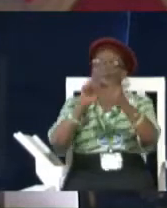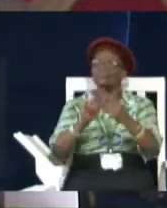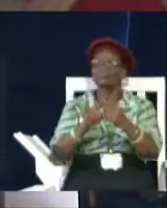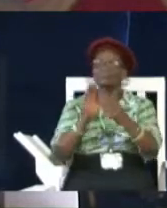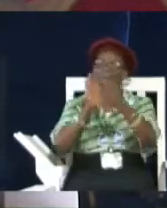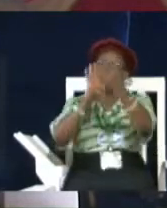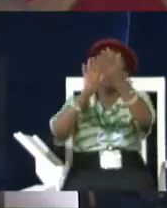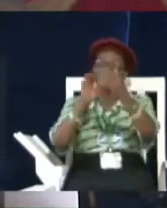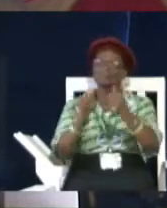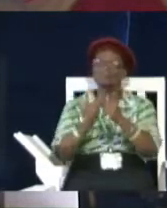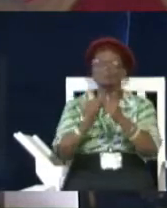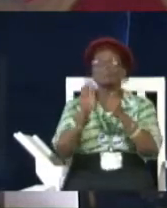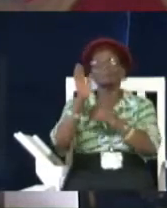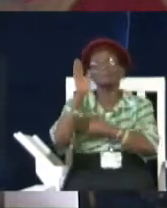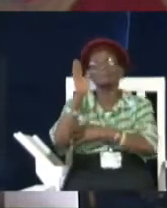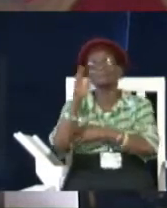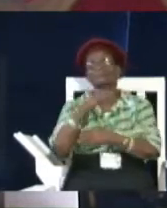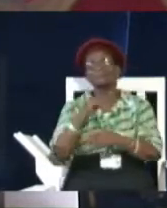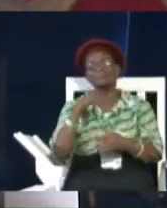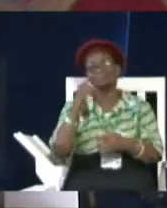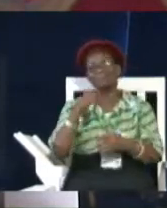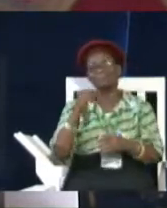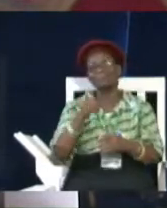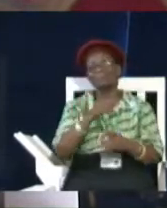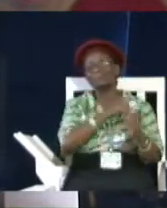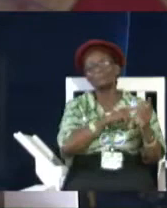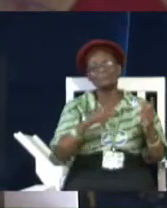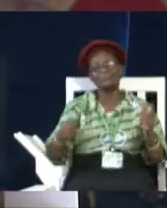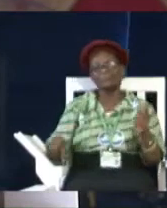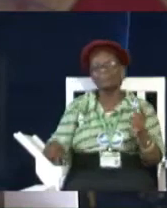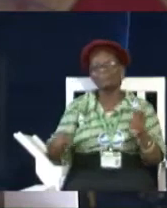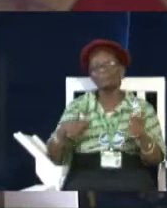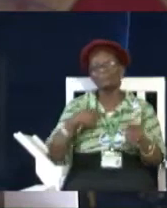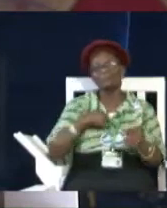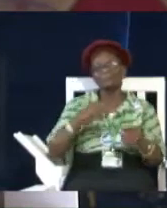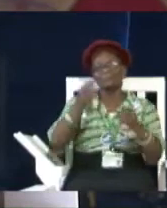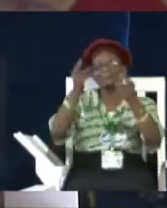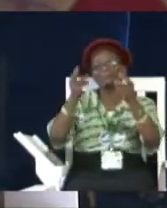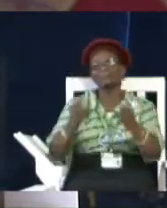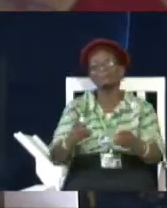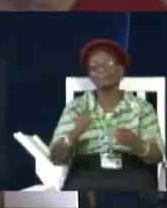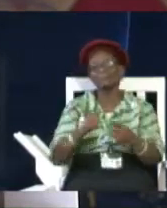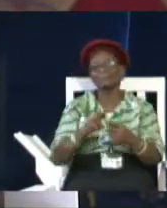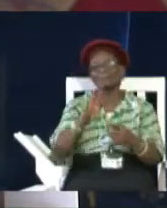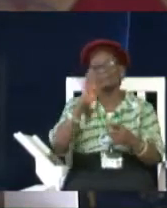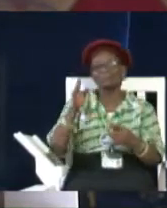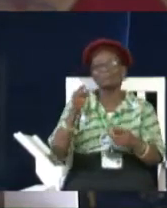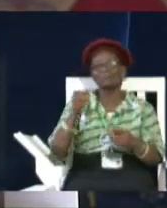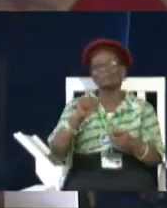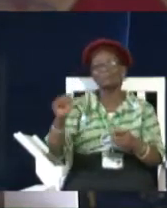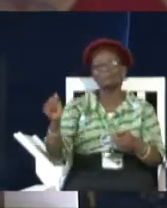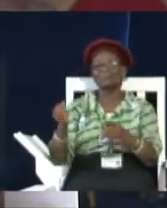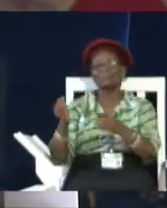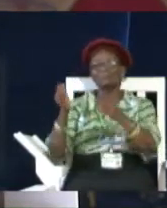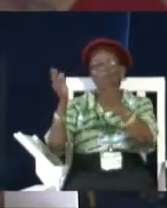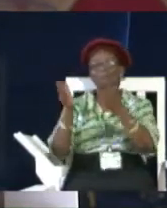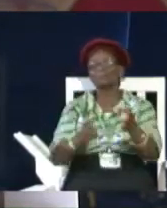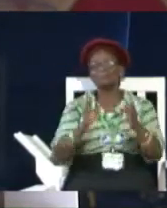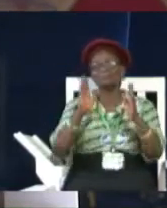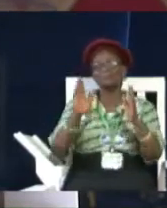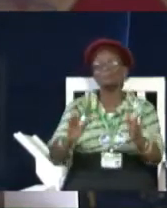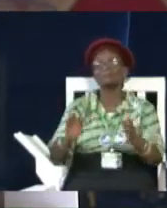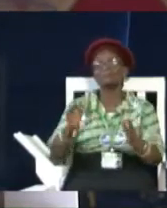I want to become a carrier of your oil of gladness. Before I stop praying